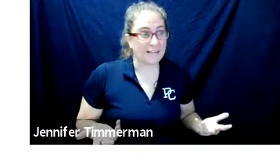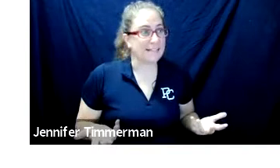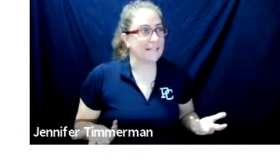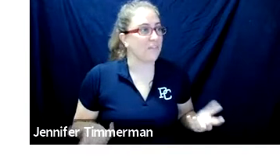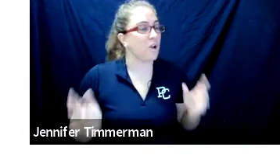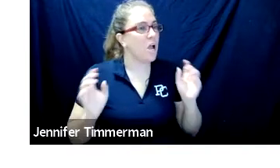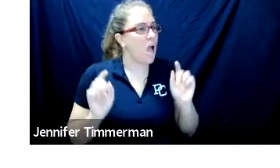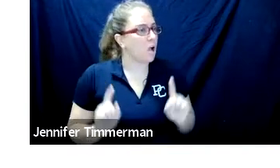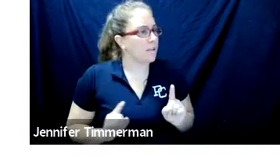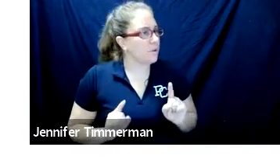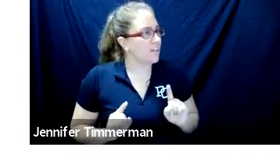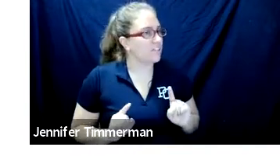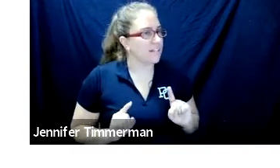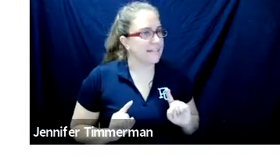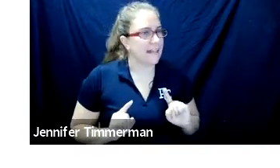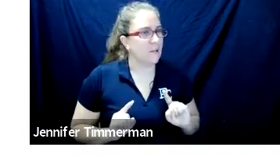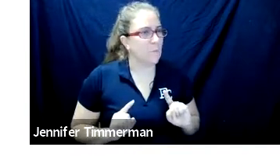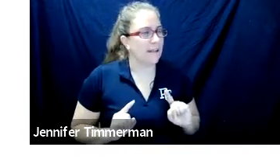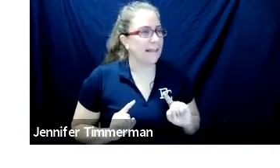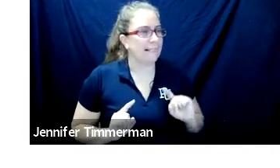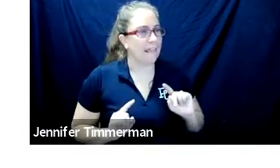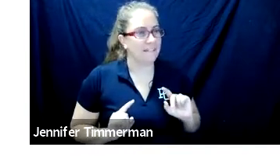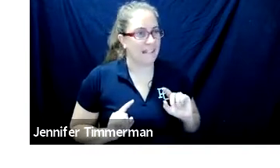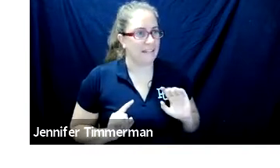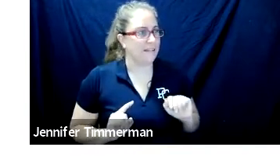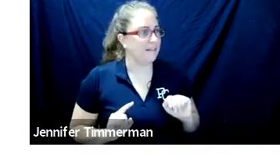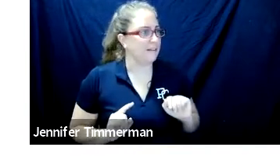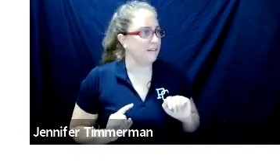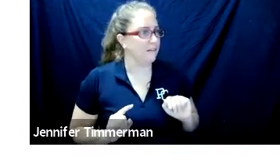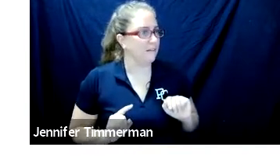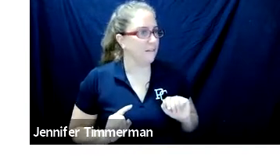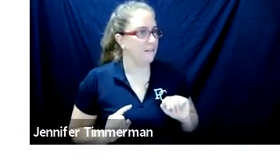and practice together. A quick question, is anyone left-handed?